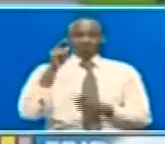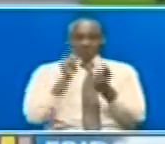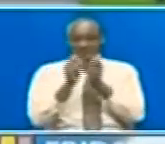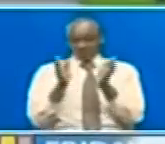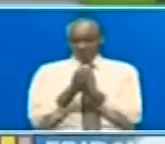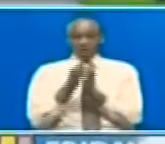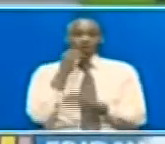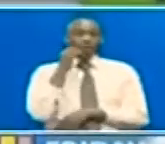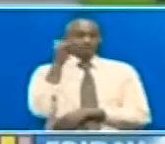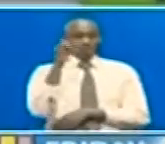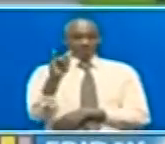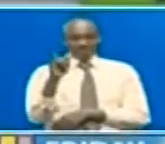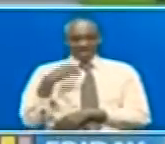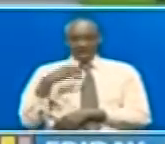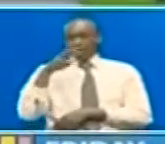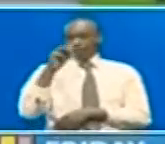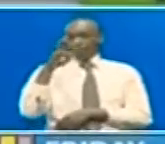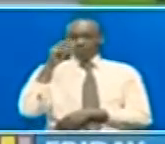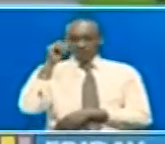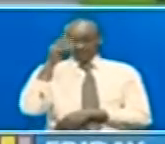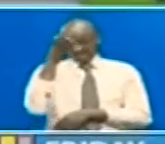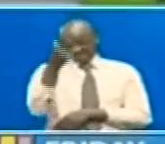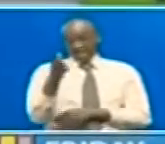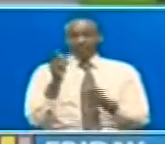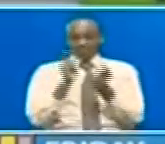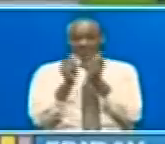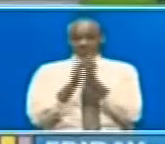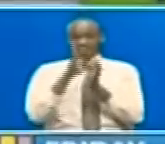Kakamega, while Mwamba and Impala Saracens will be facing Mombasa